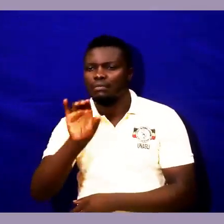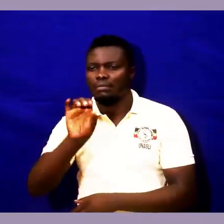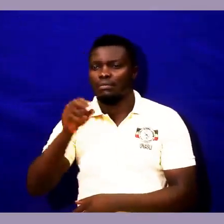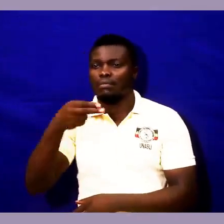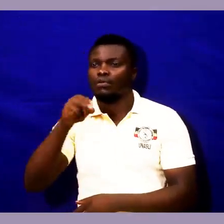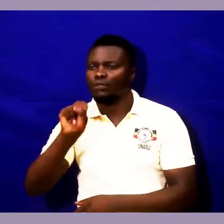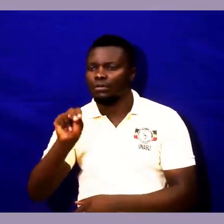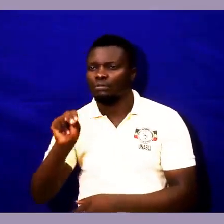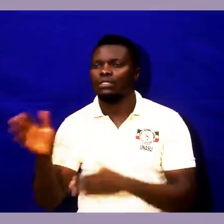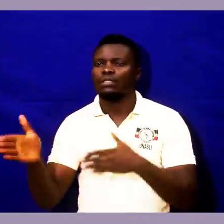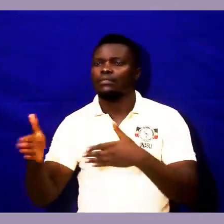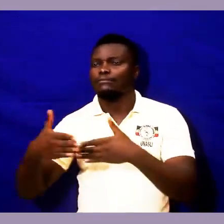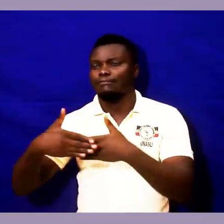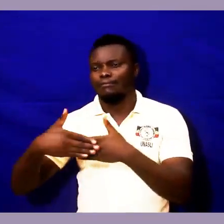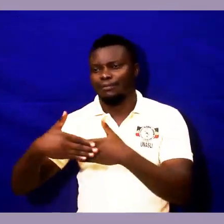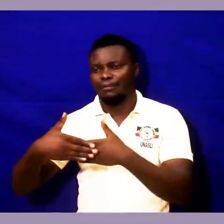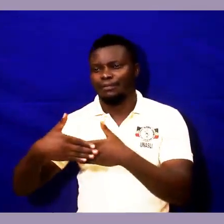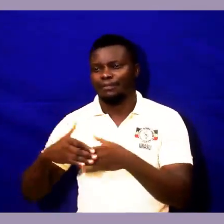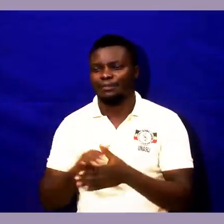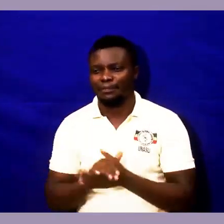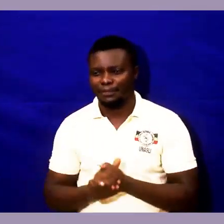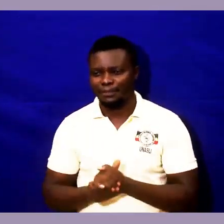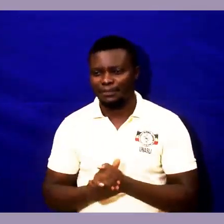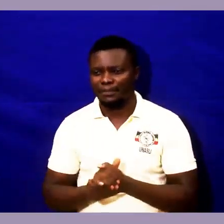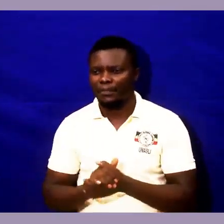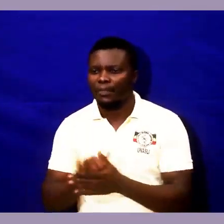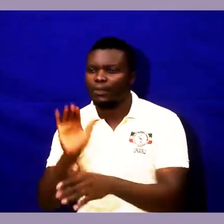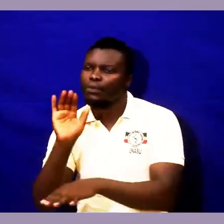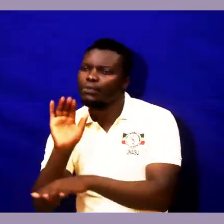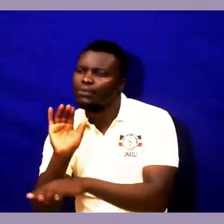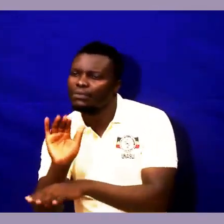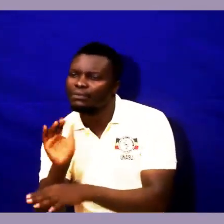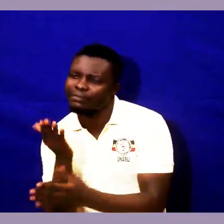John, shut the door.